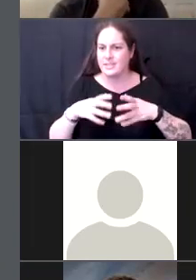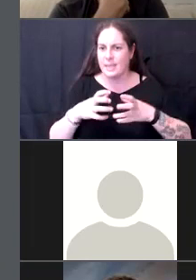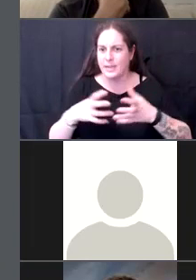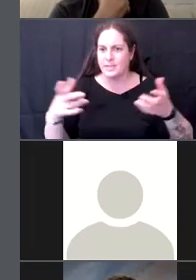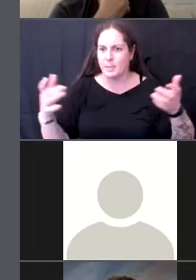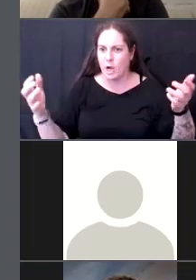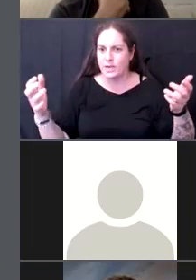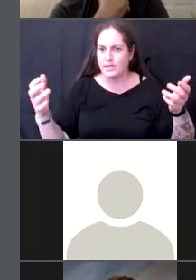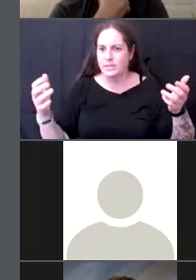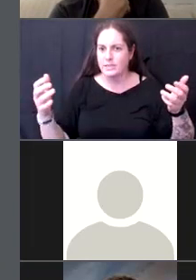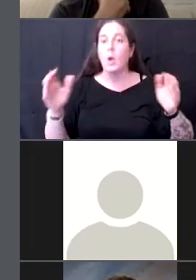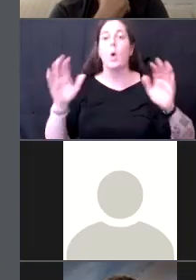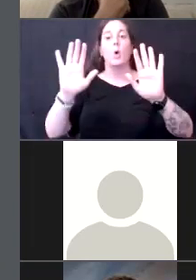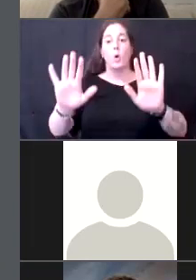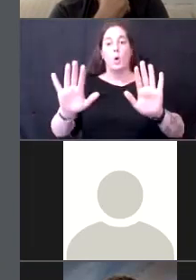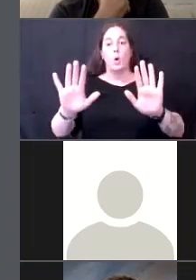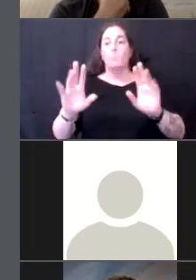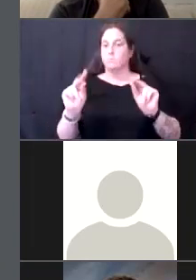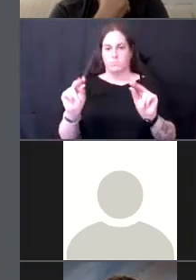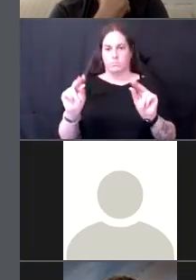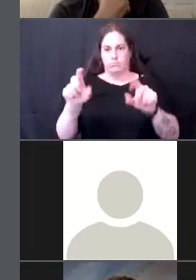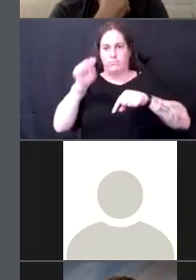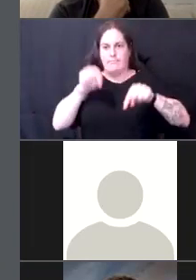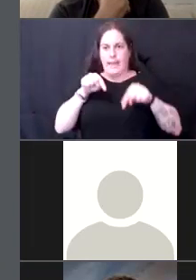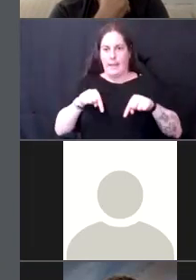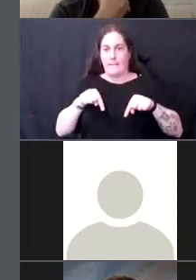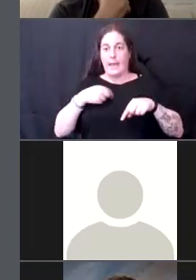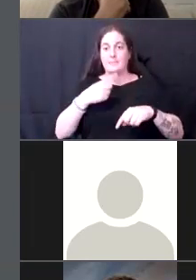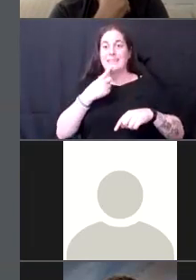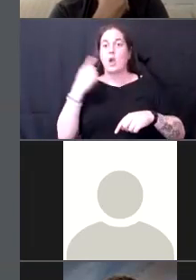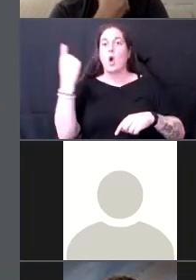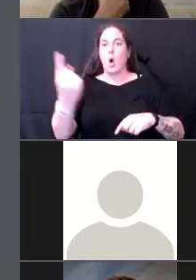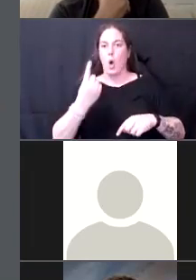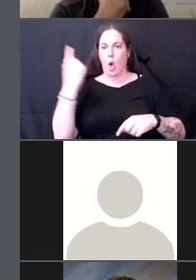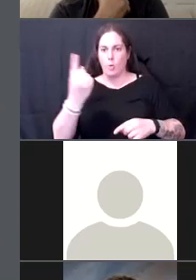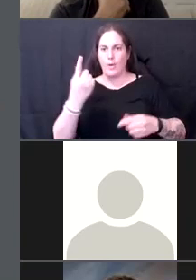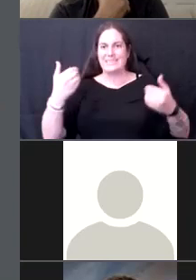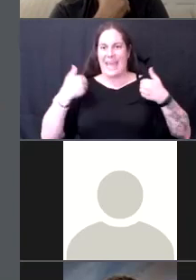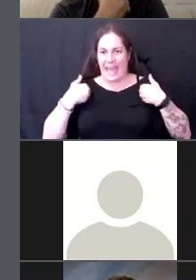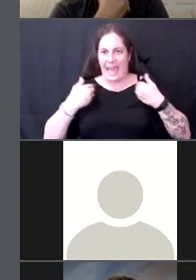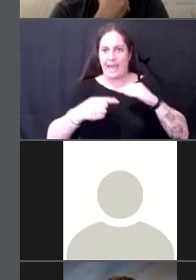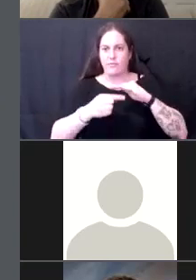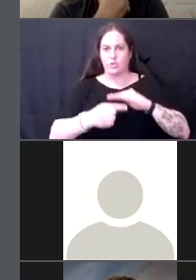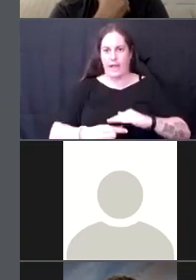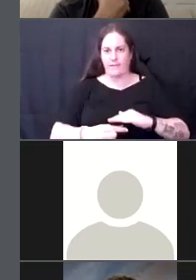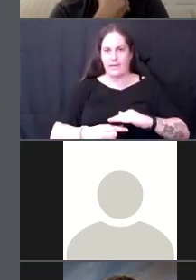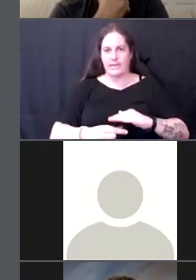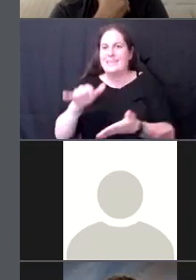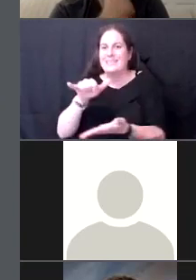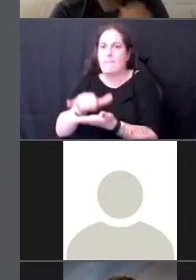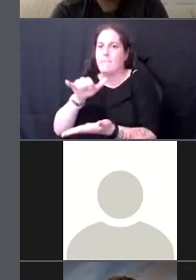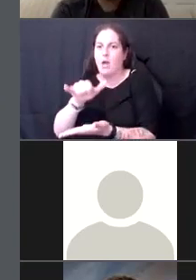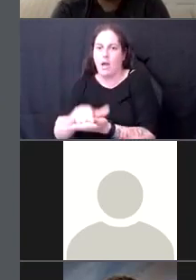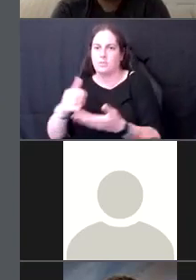No, I'm not saying there's no gravity. I'm saying that there is no situation where there's